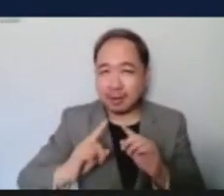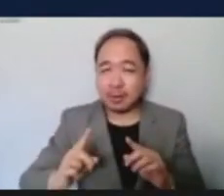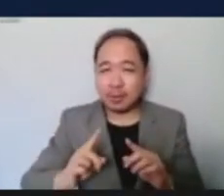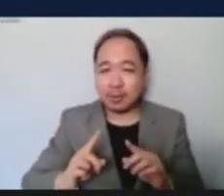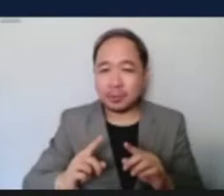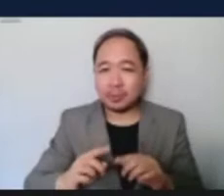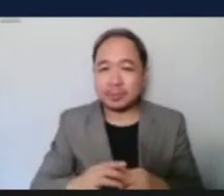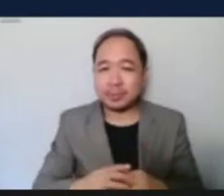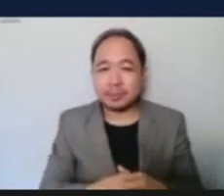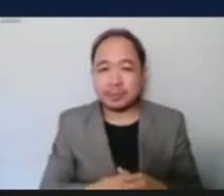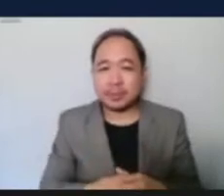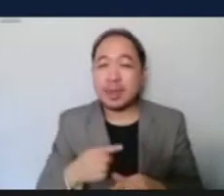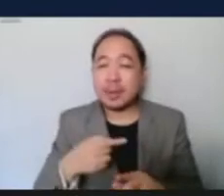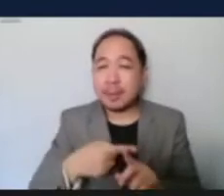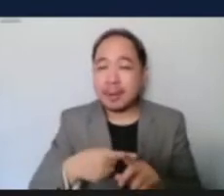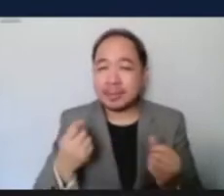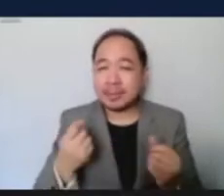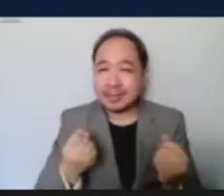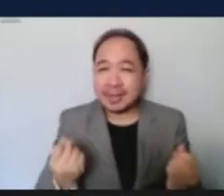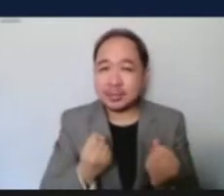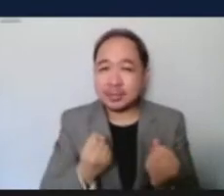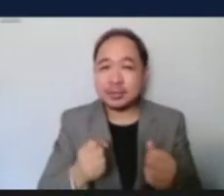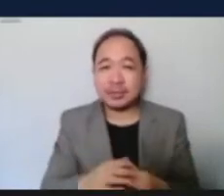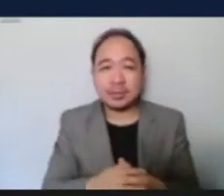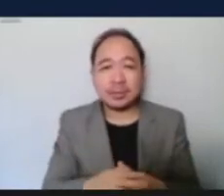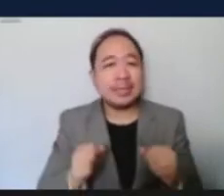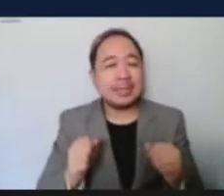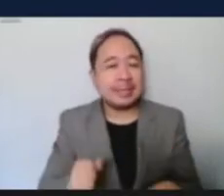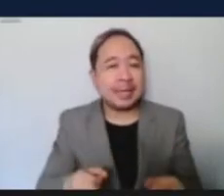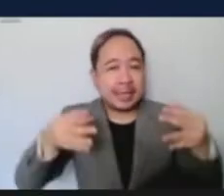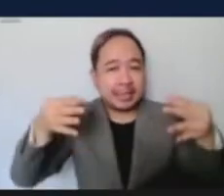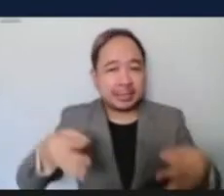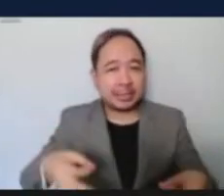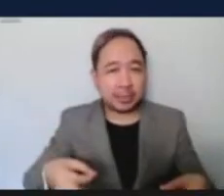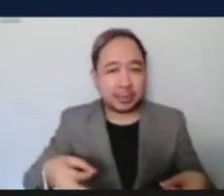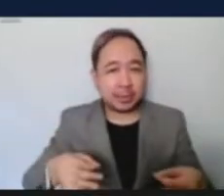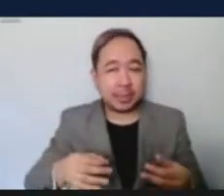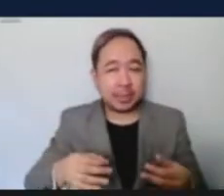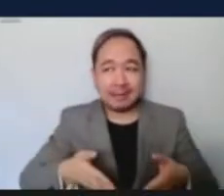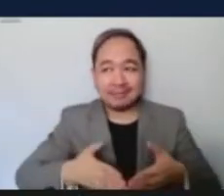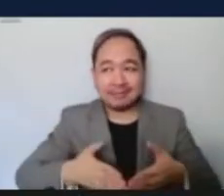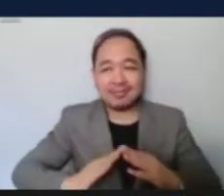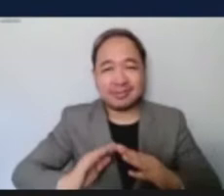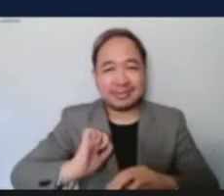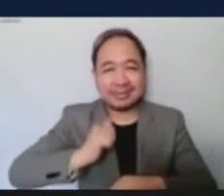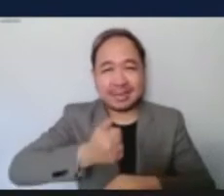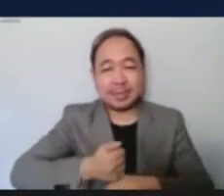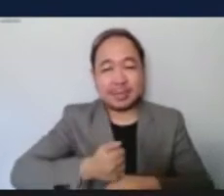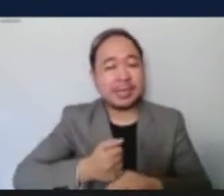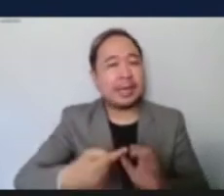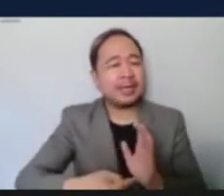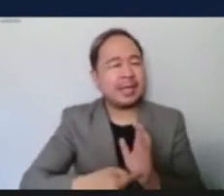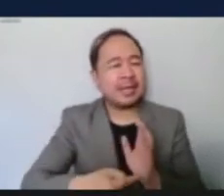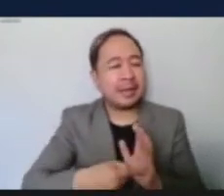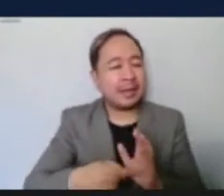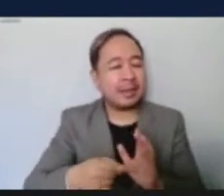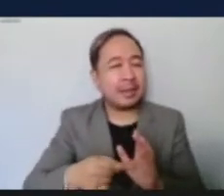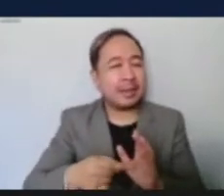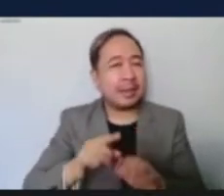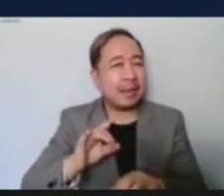we will come the decision to establish the technical expert group during the last season